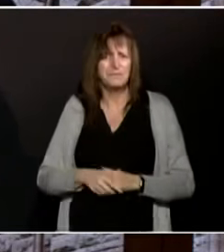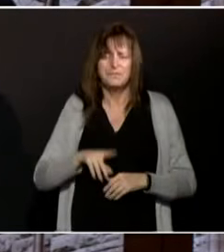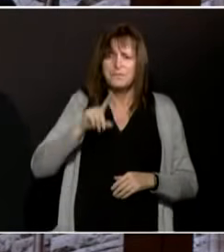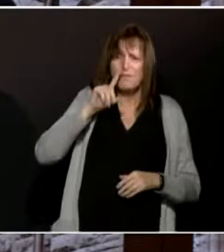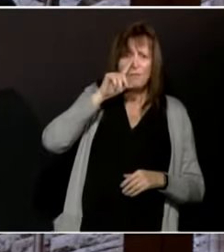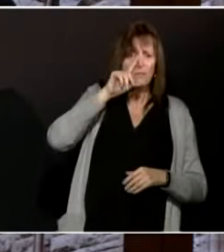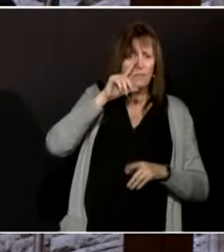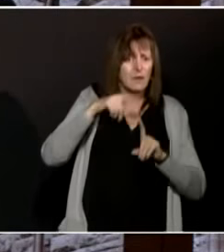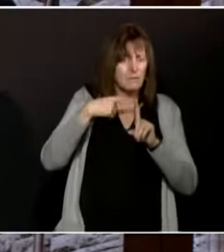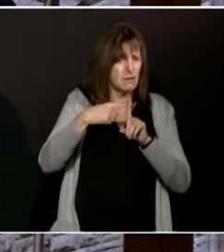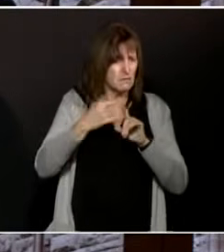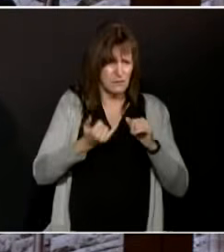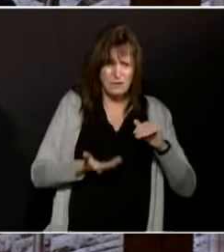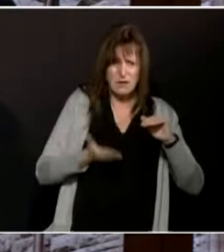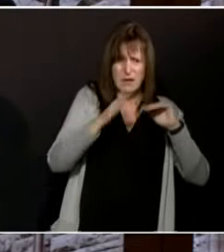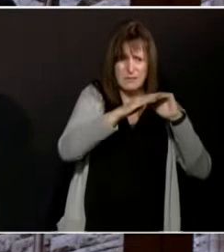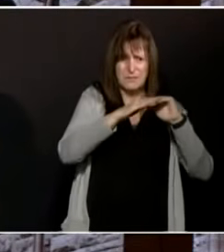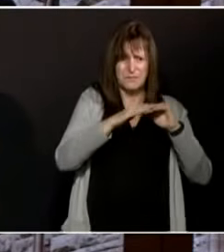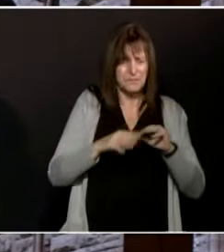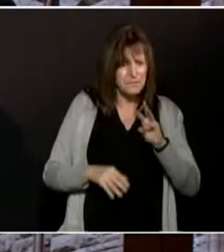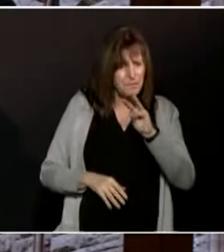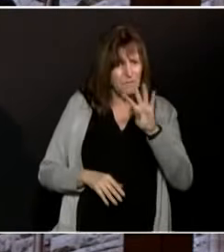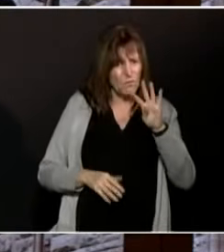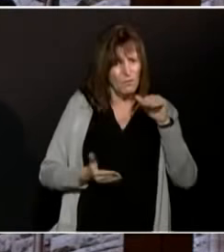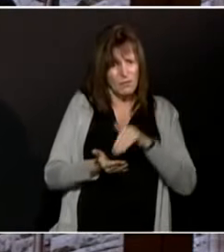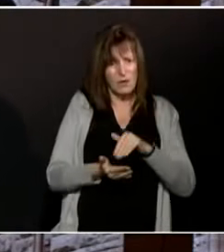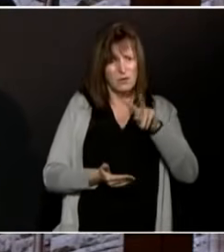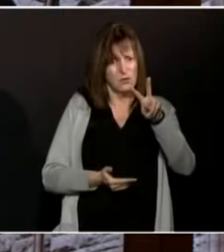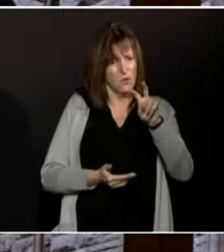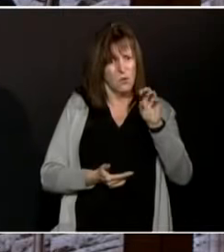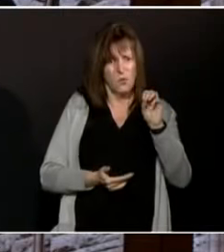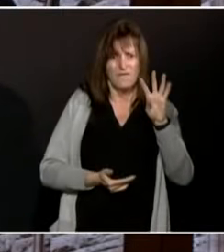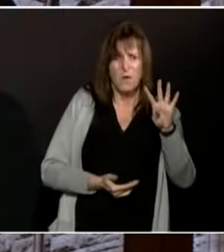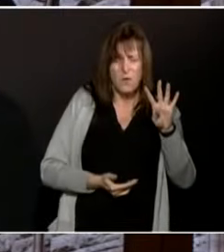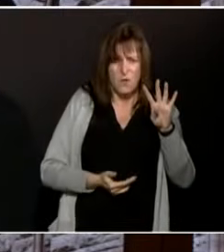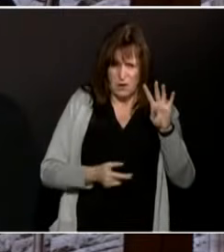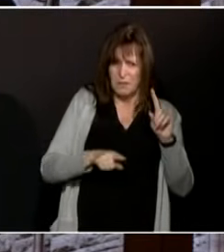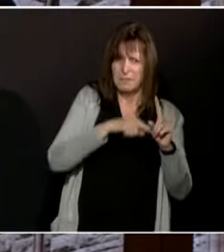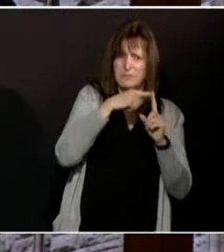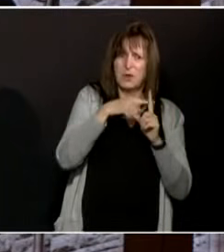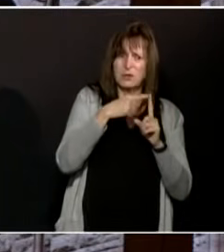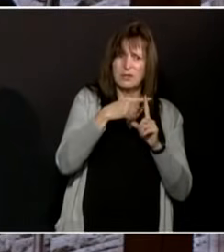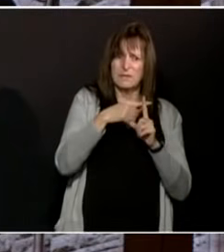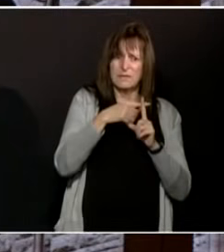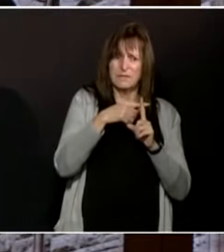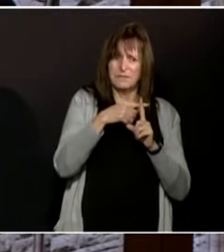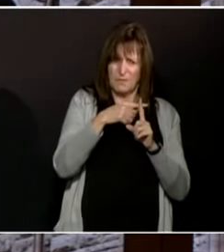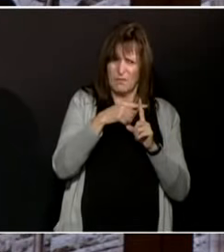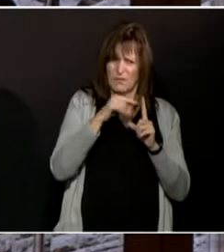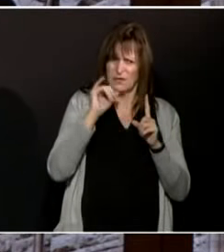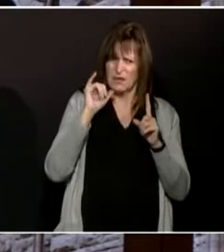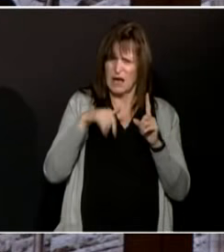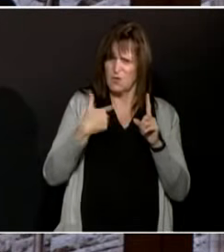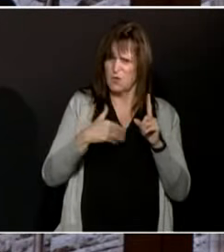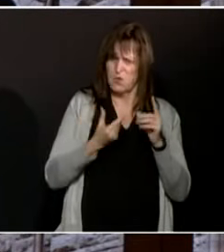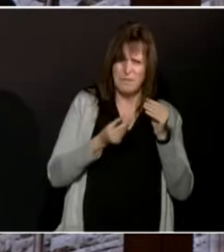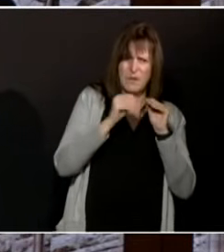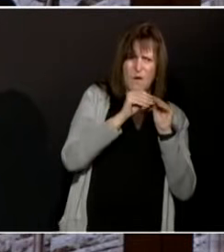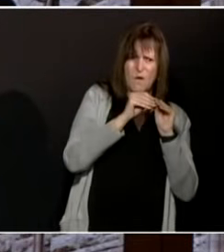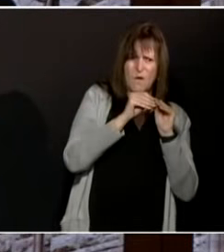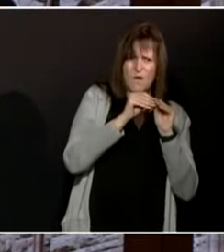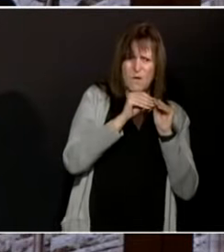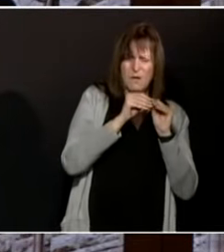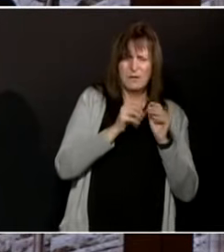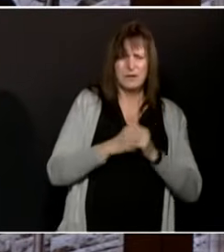today, 64,304. While that's more than the last few days, it doesn't have the pattern in the past. We would sometimes shift up to 70,000 to